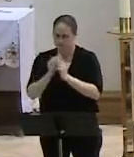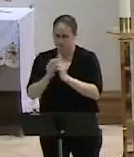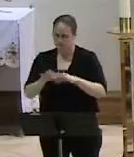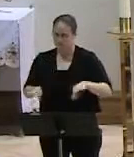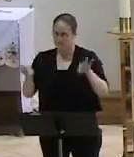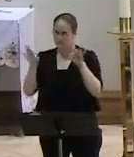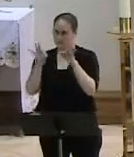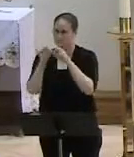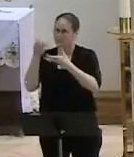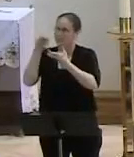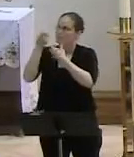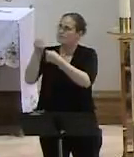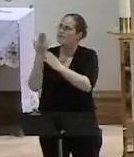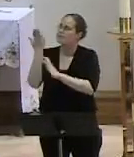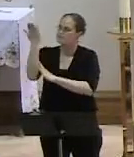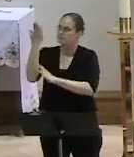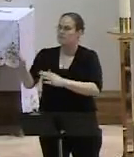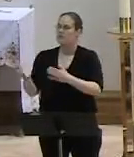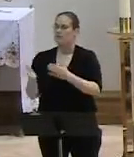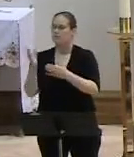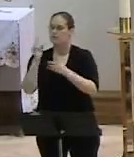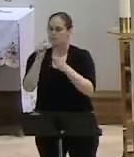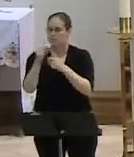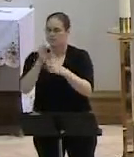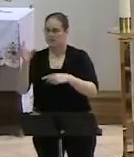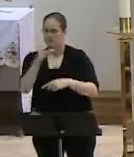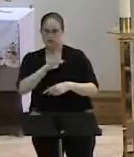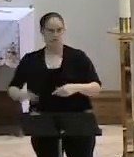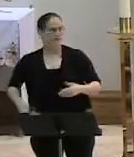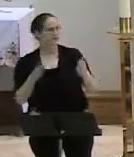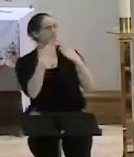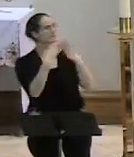Lord. Thanks be to God.